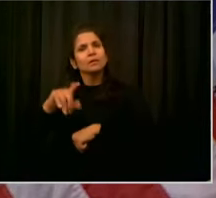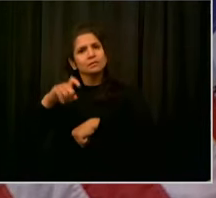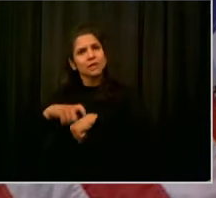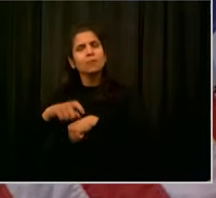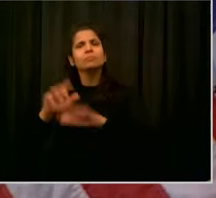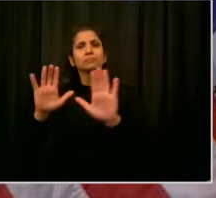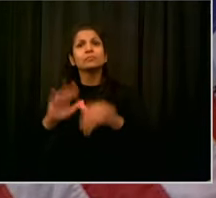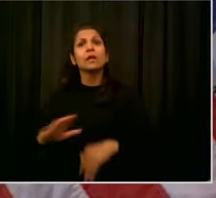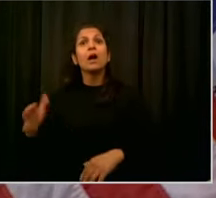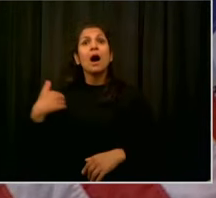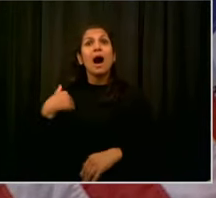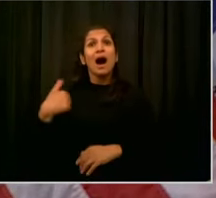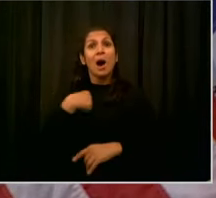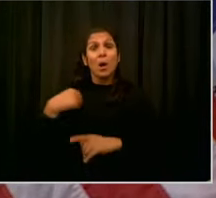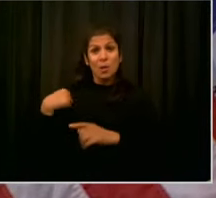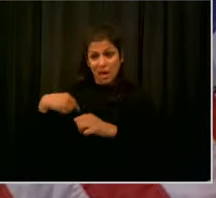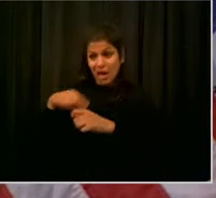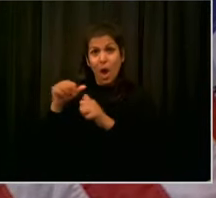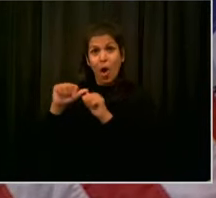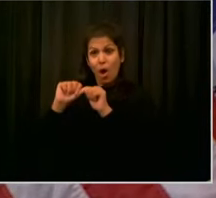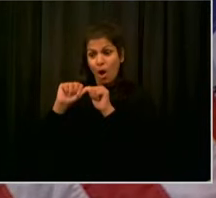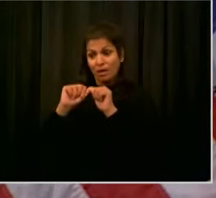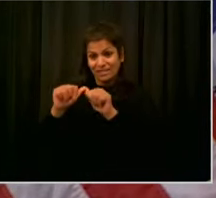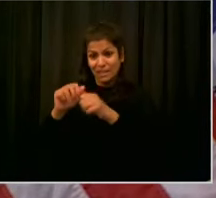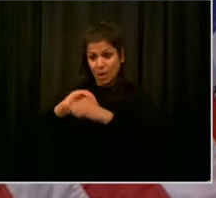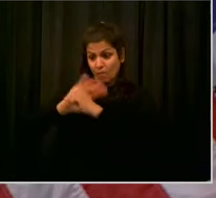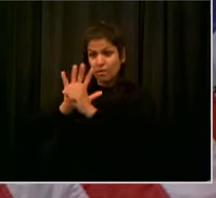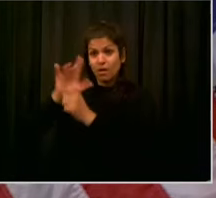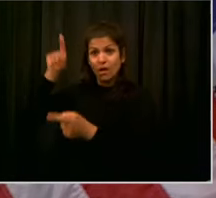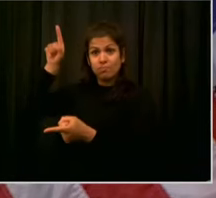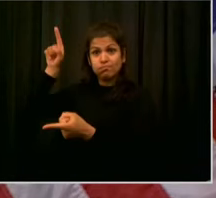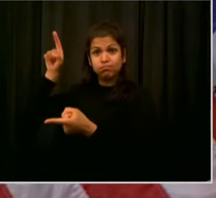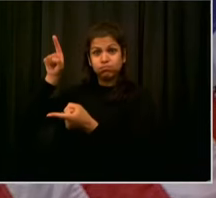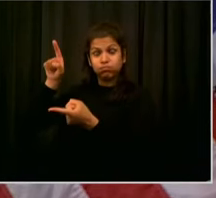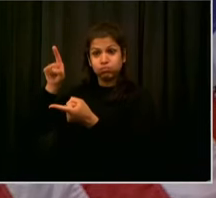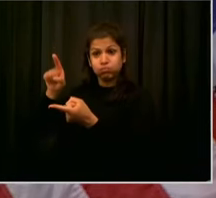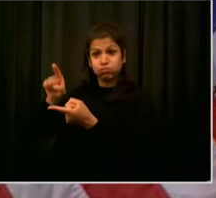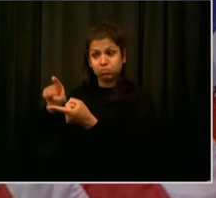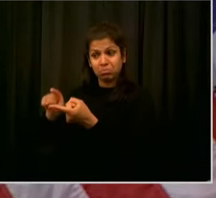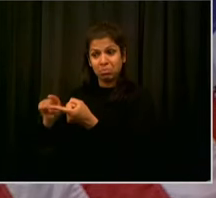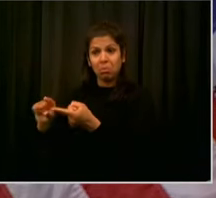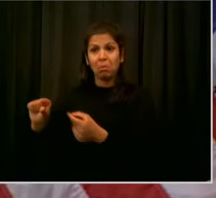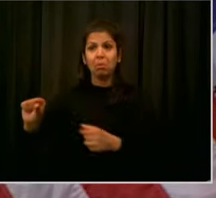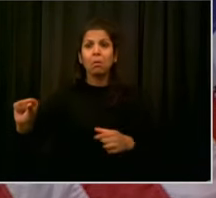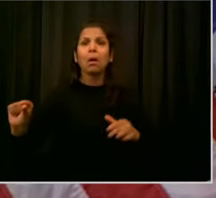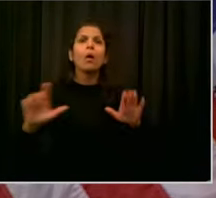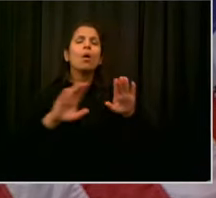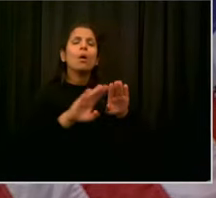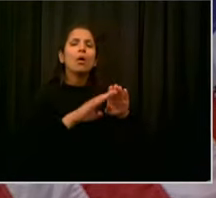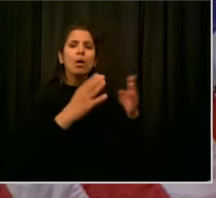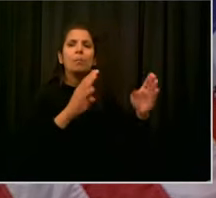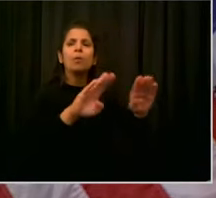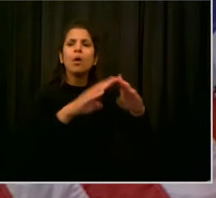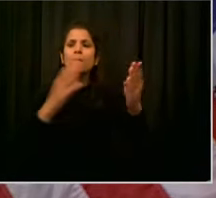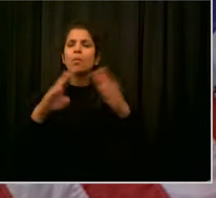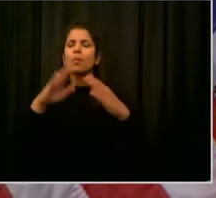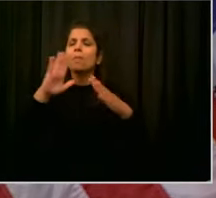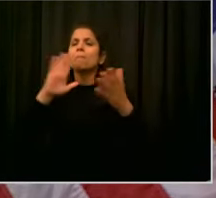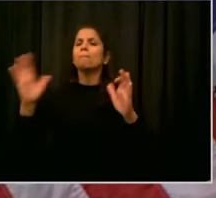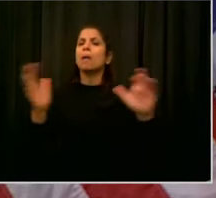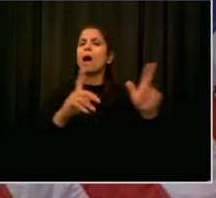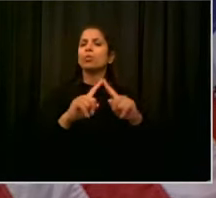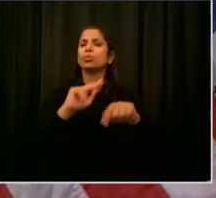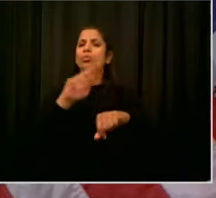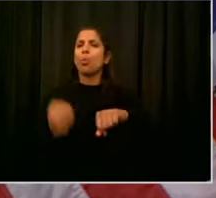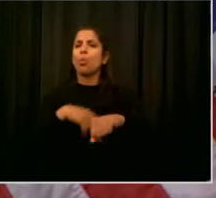to the fullest. So I believe we can make that work, but in the short term, we know